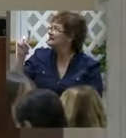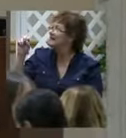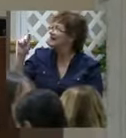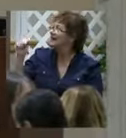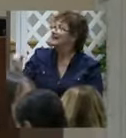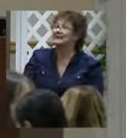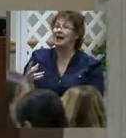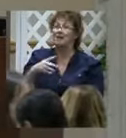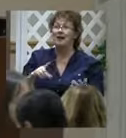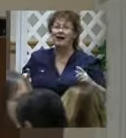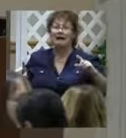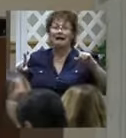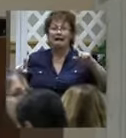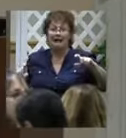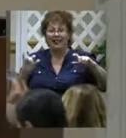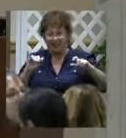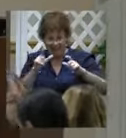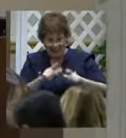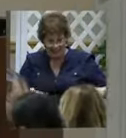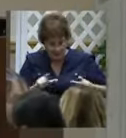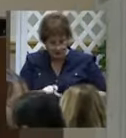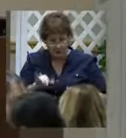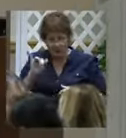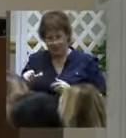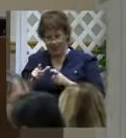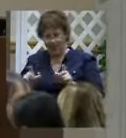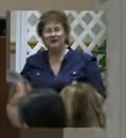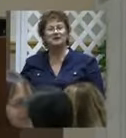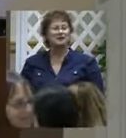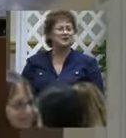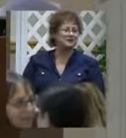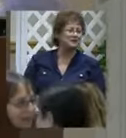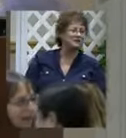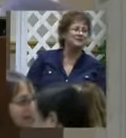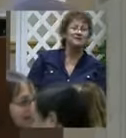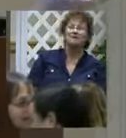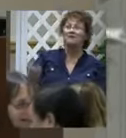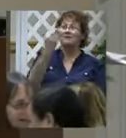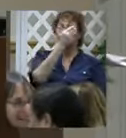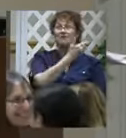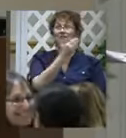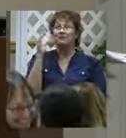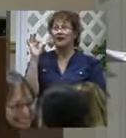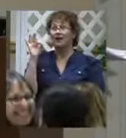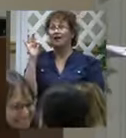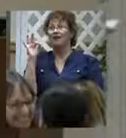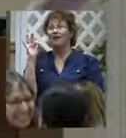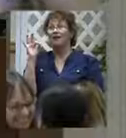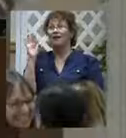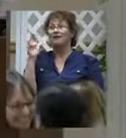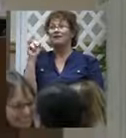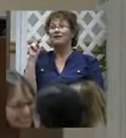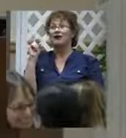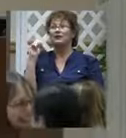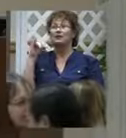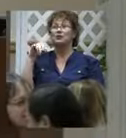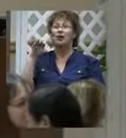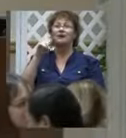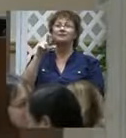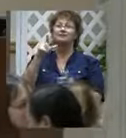clicks we got on this language or that language. So that's awesome. Francois, you wanted to use this? He's going to. Oh, okay. Okay, so